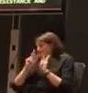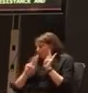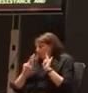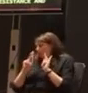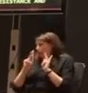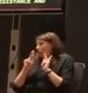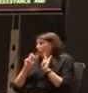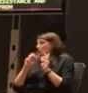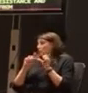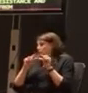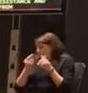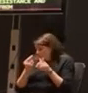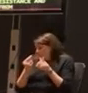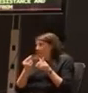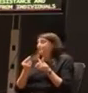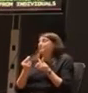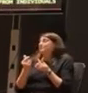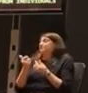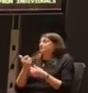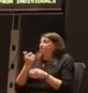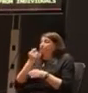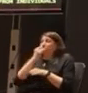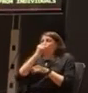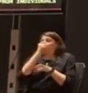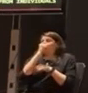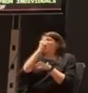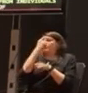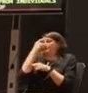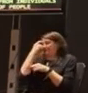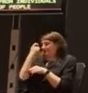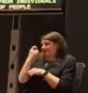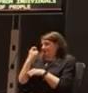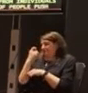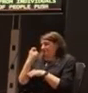or groups of people, pushback or resistance